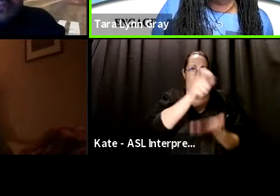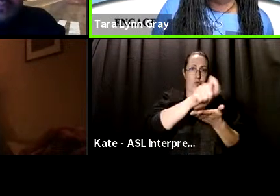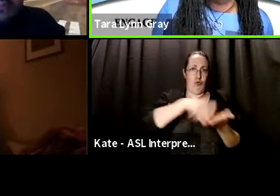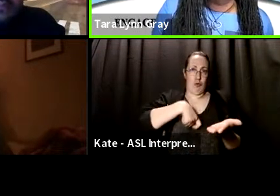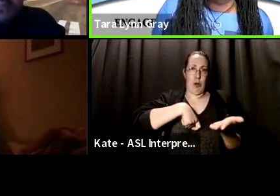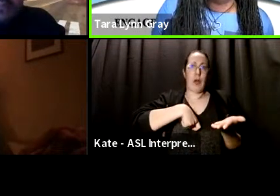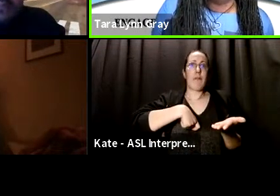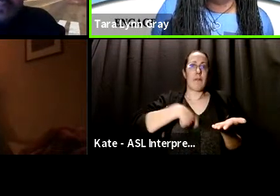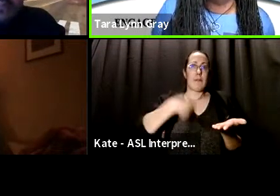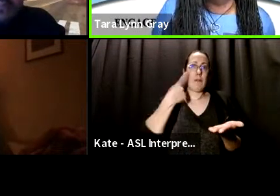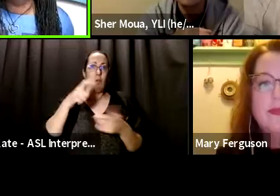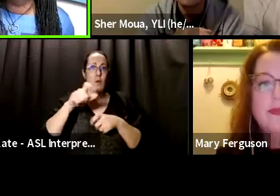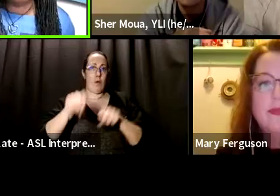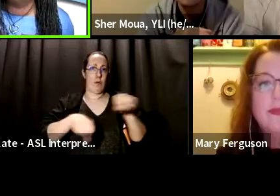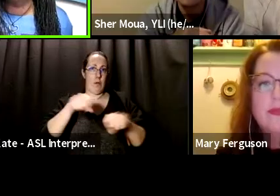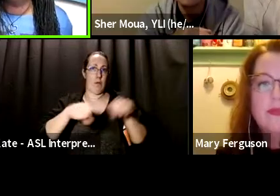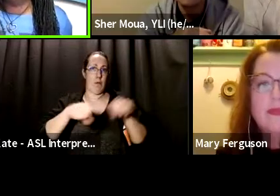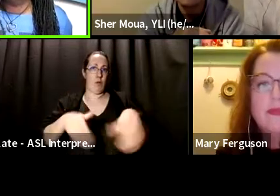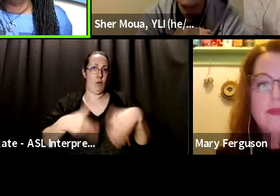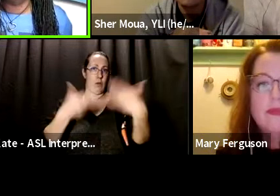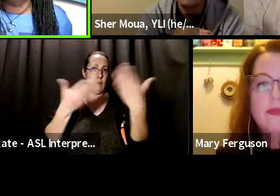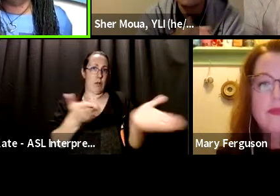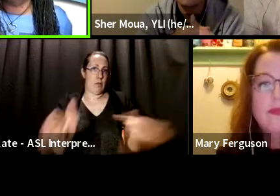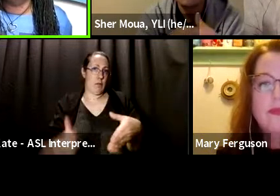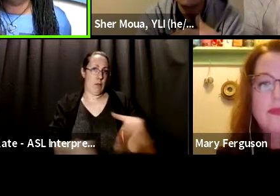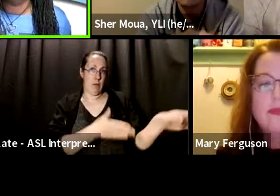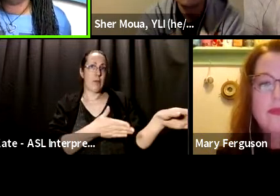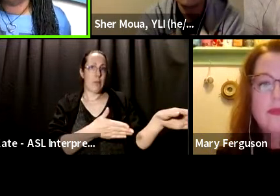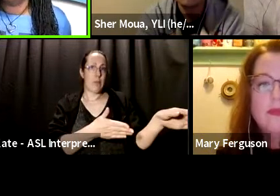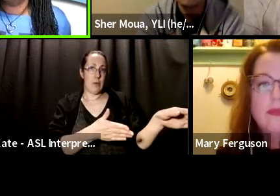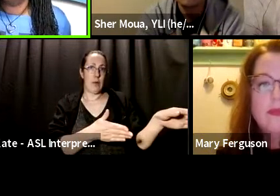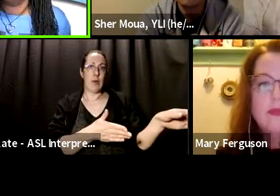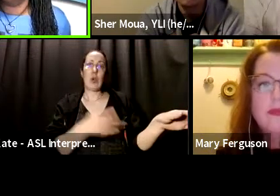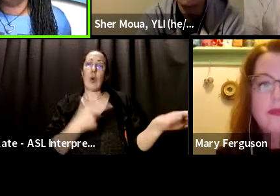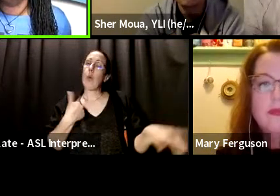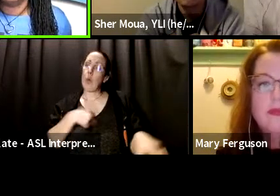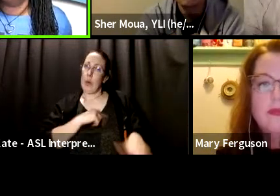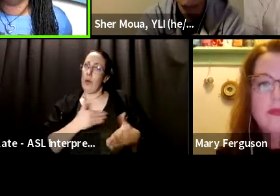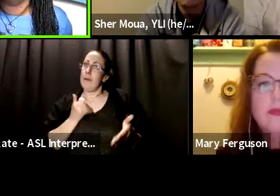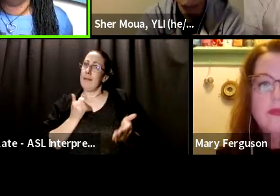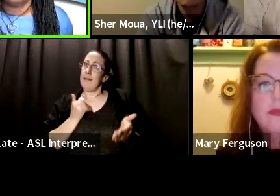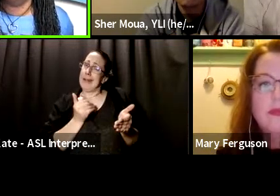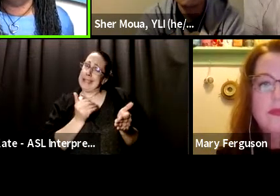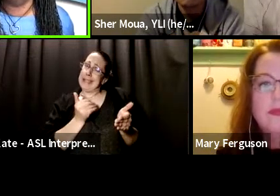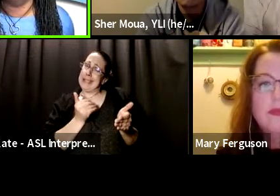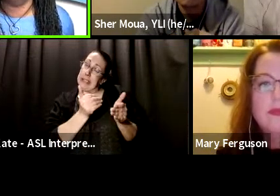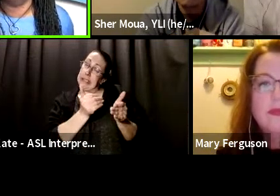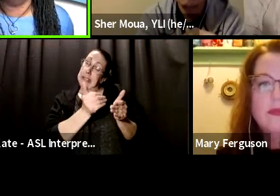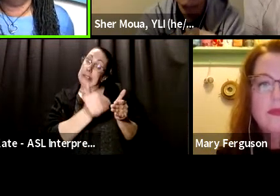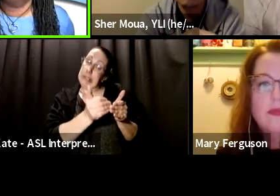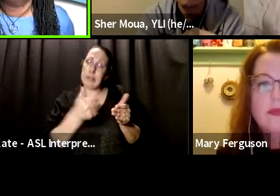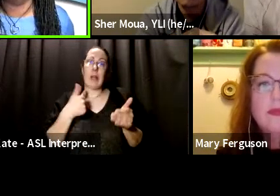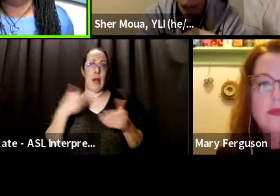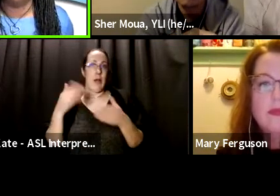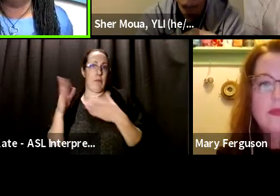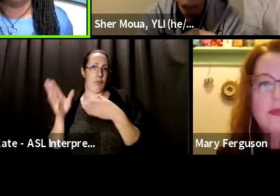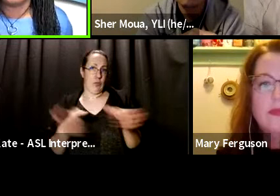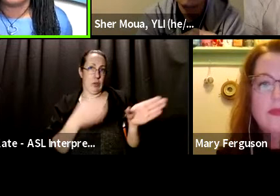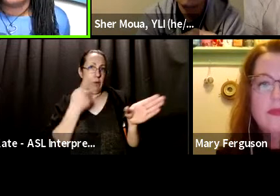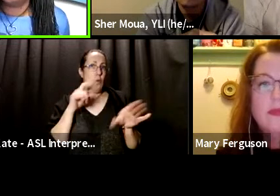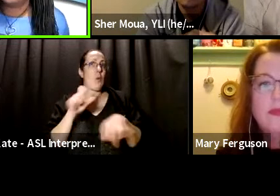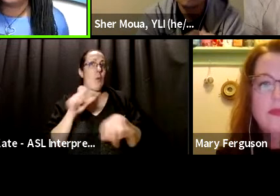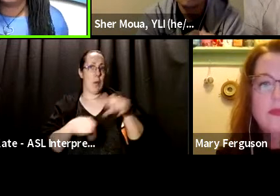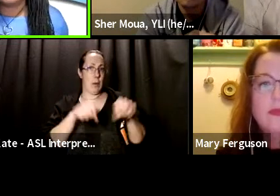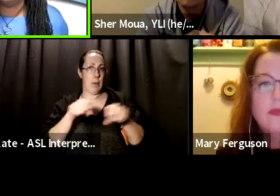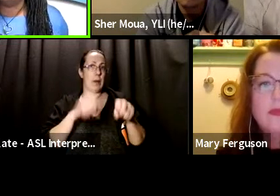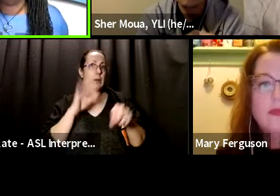the bike recommendation plan. And so we're very close to having the strategy for the bikes done. And